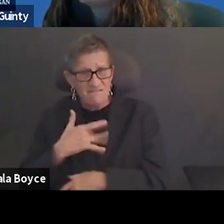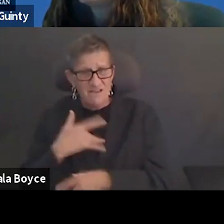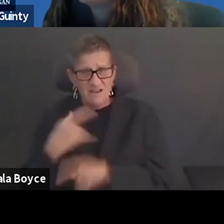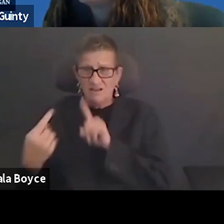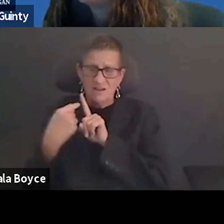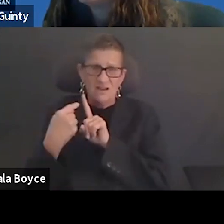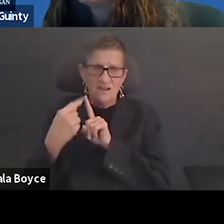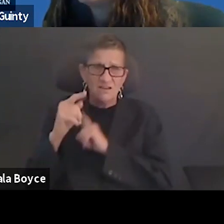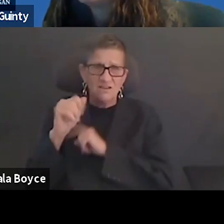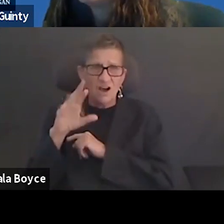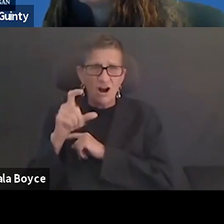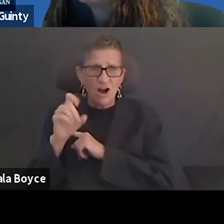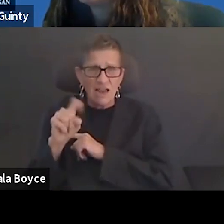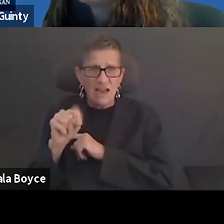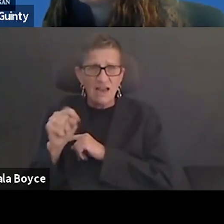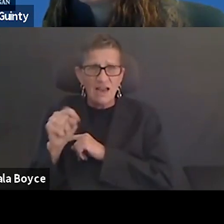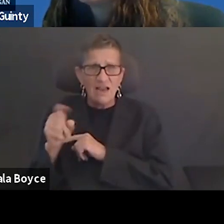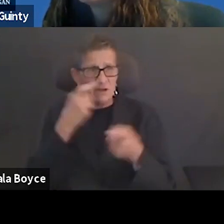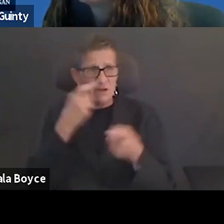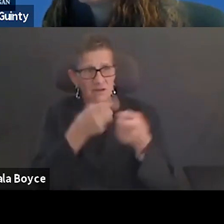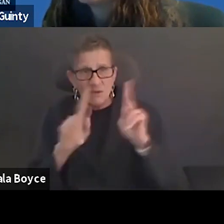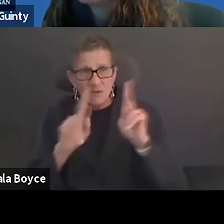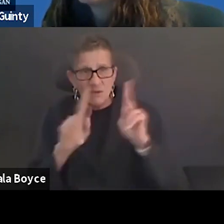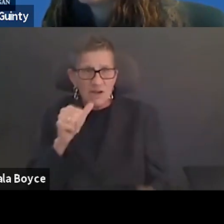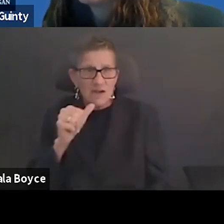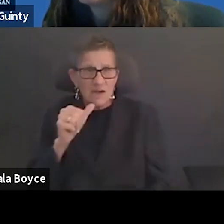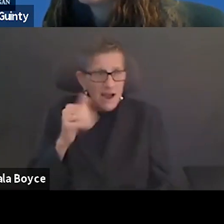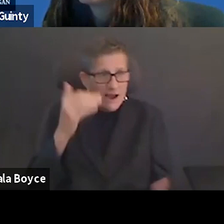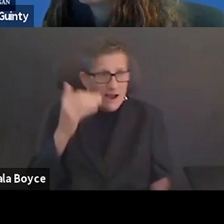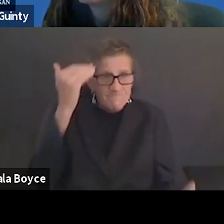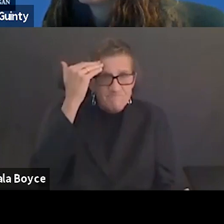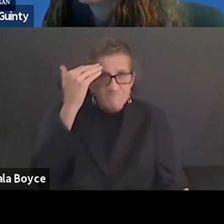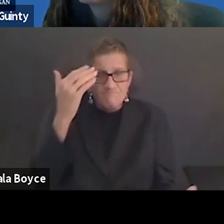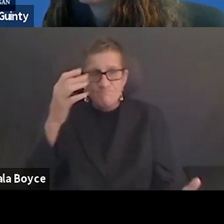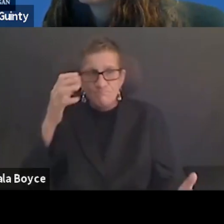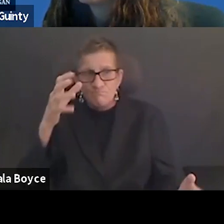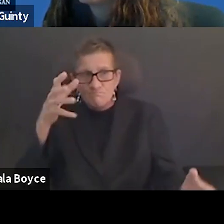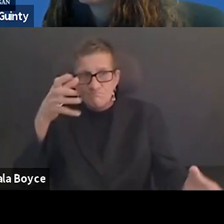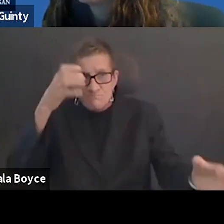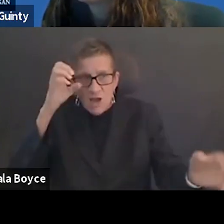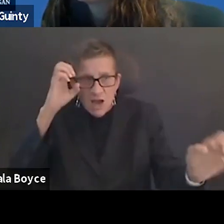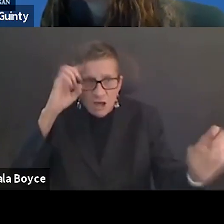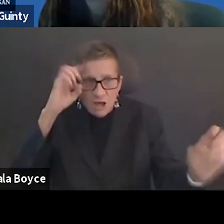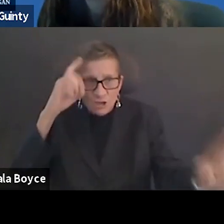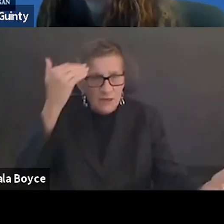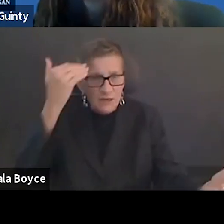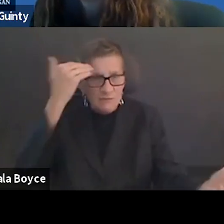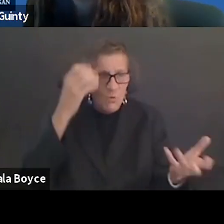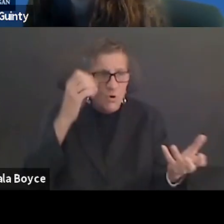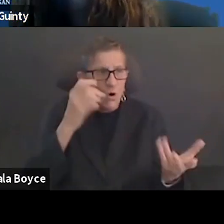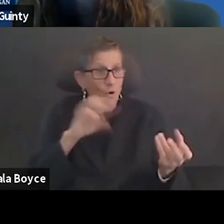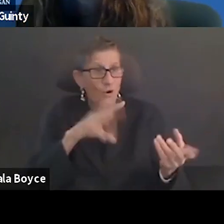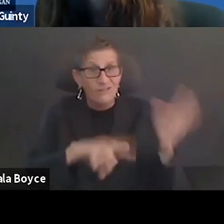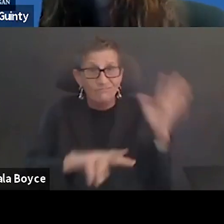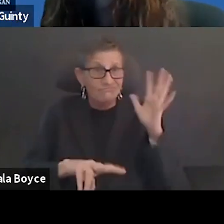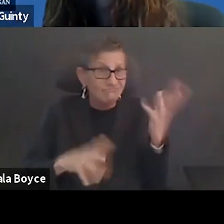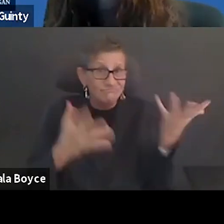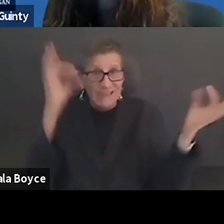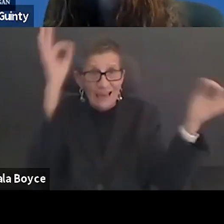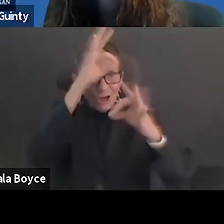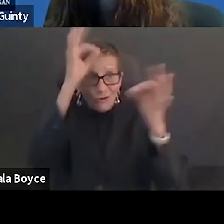educated, are ignorant to these resources and to these